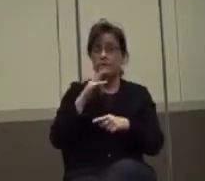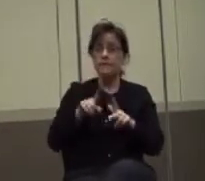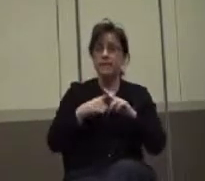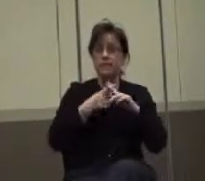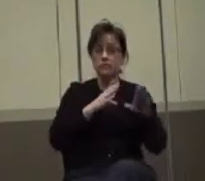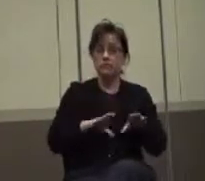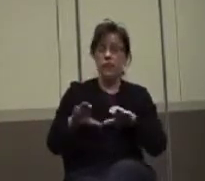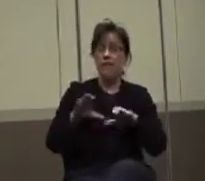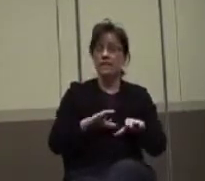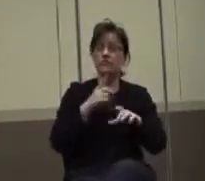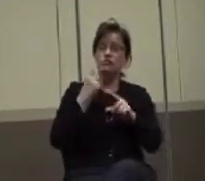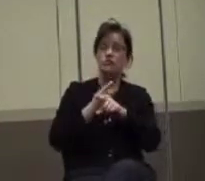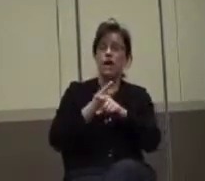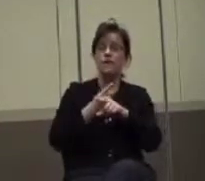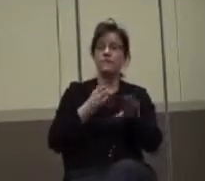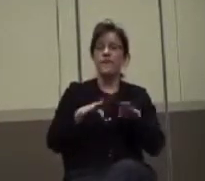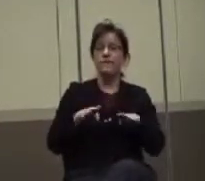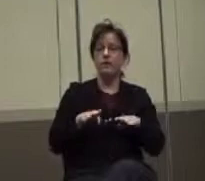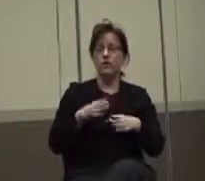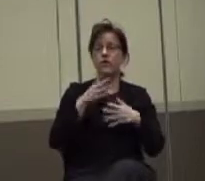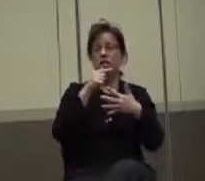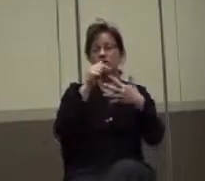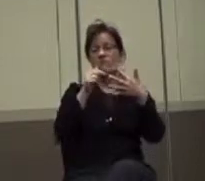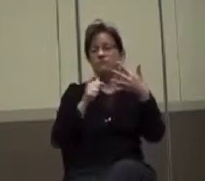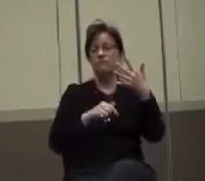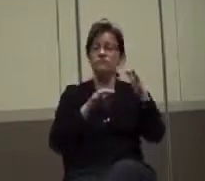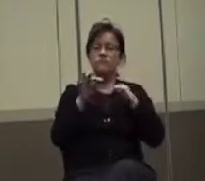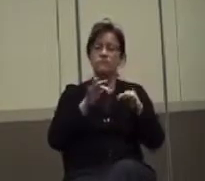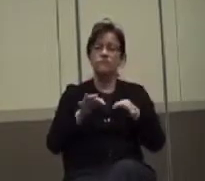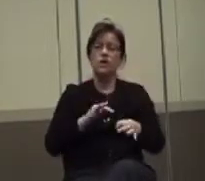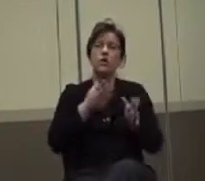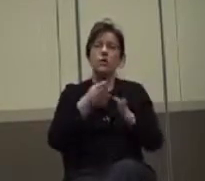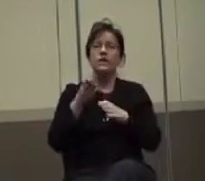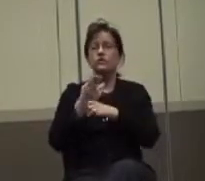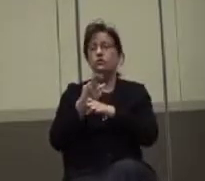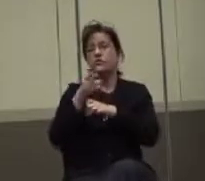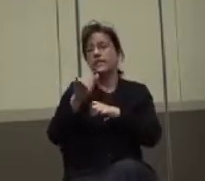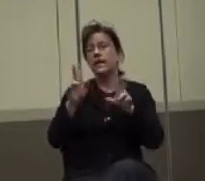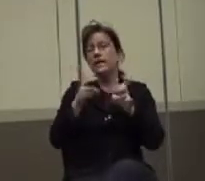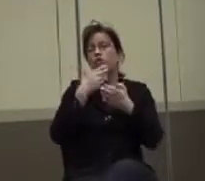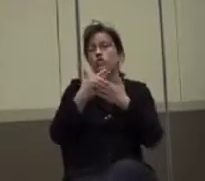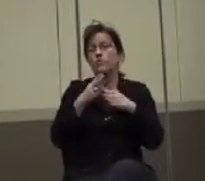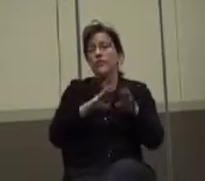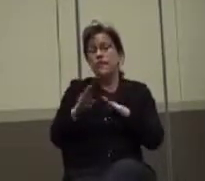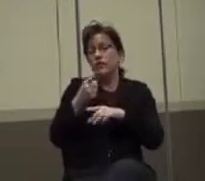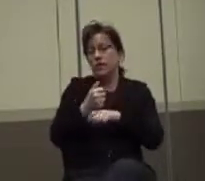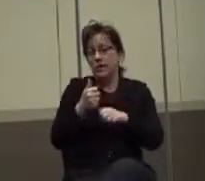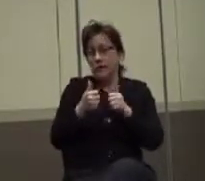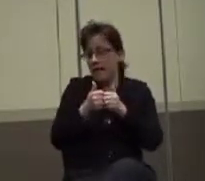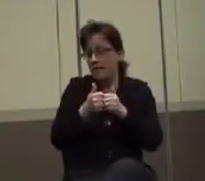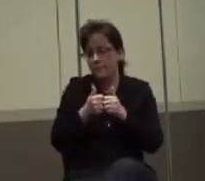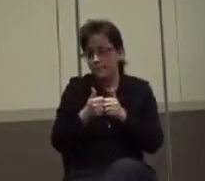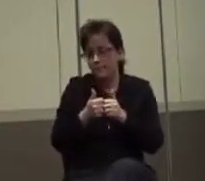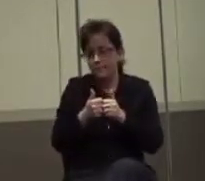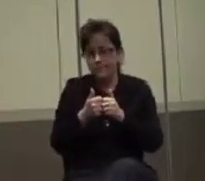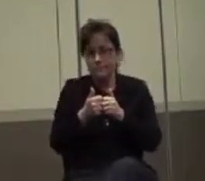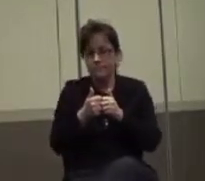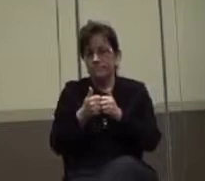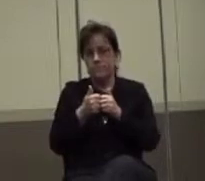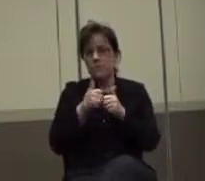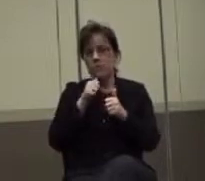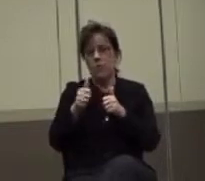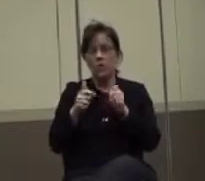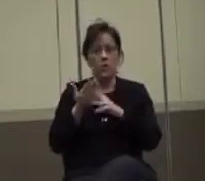so you've got it kind of spelled out there in terms of ways to use the good behavior game. And we're not going to go through that, at least unless people want to later on.